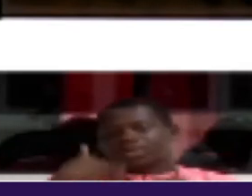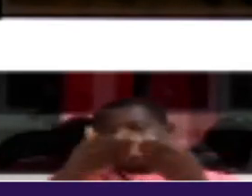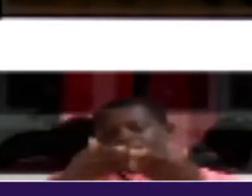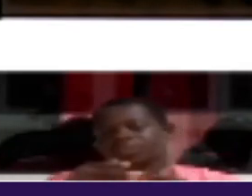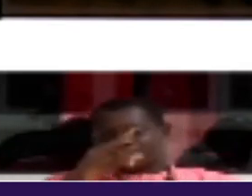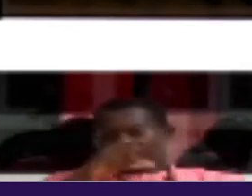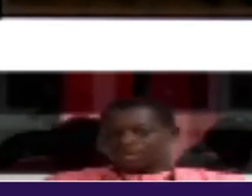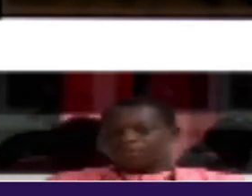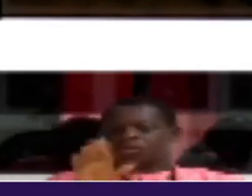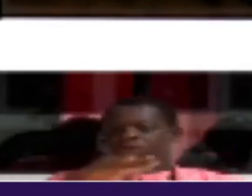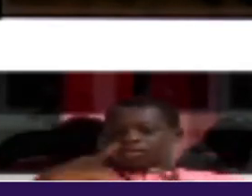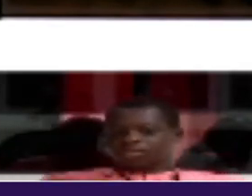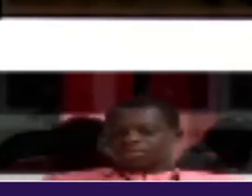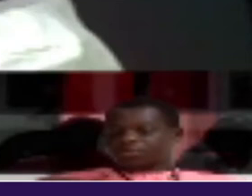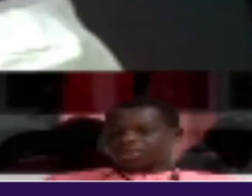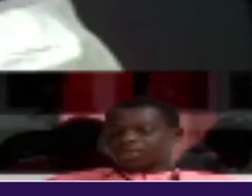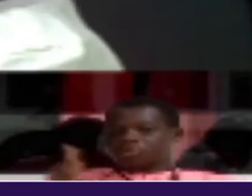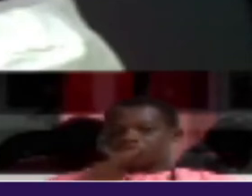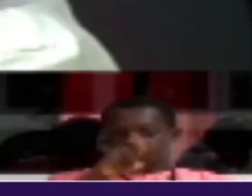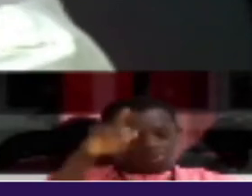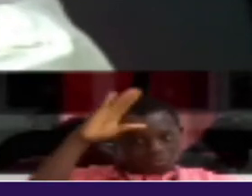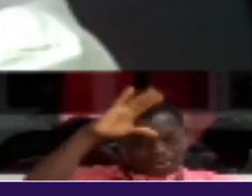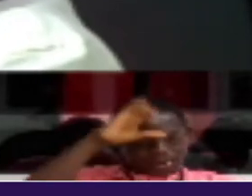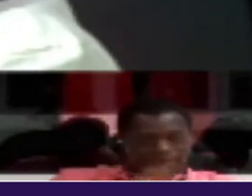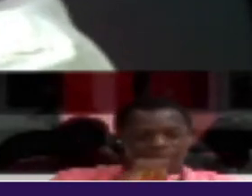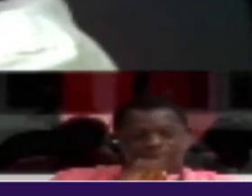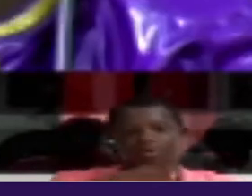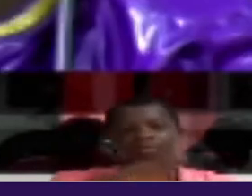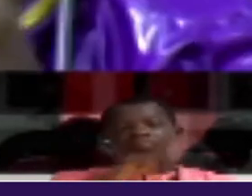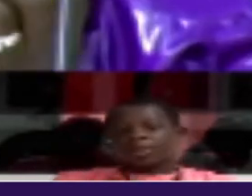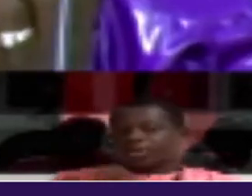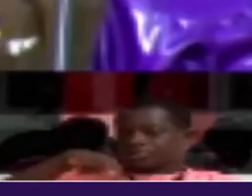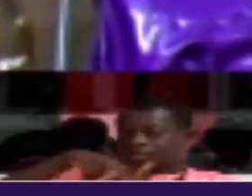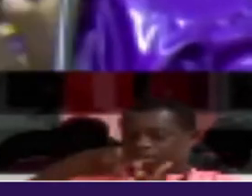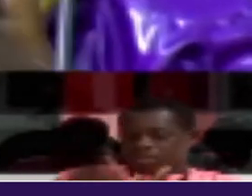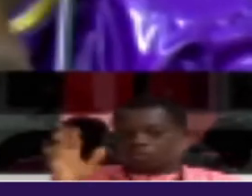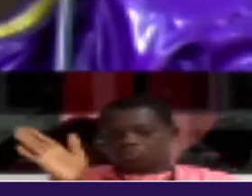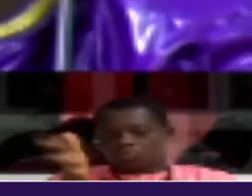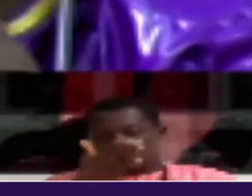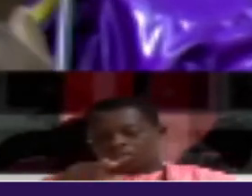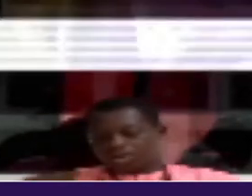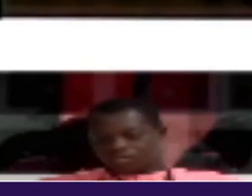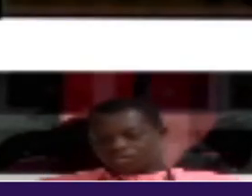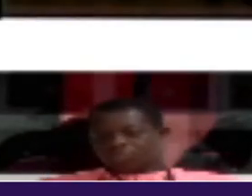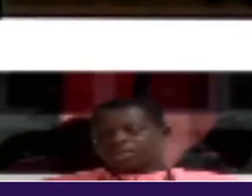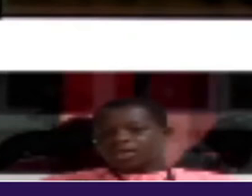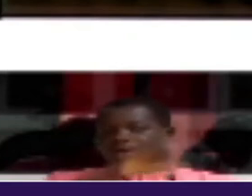This is how I see it. What maybe did you understand him to mean when he said, go and prepare and come?